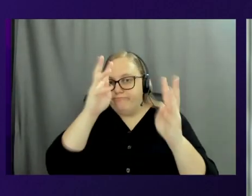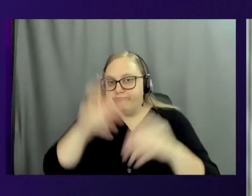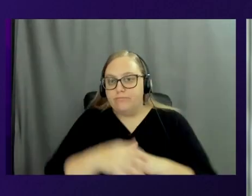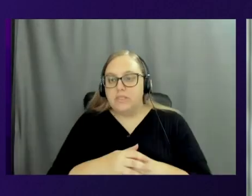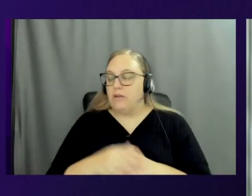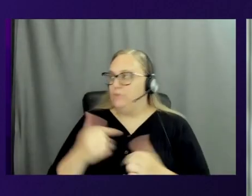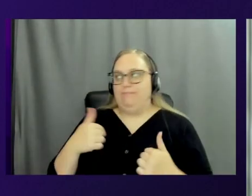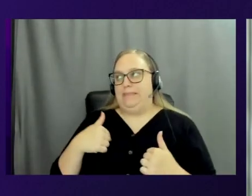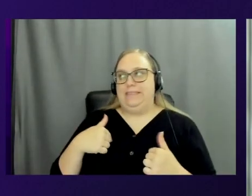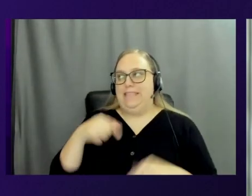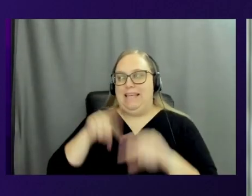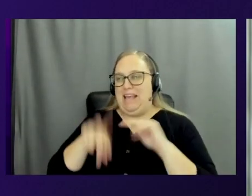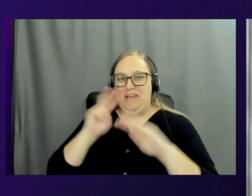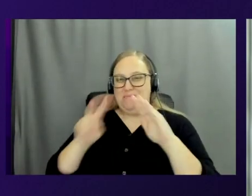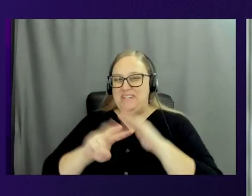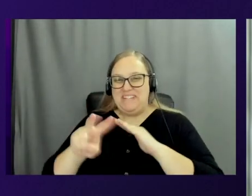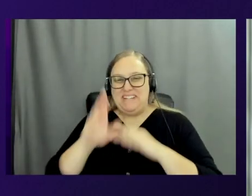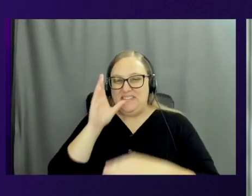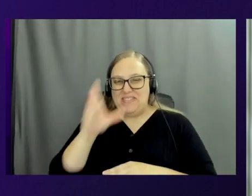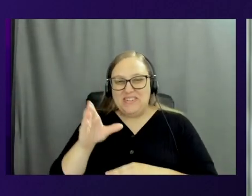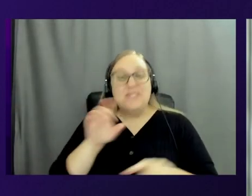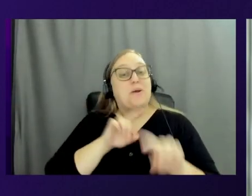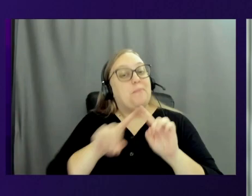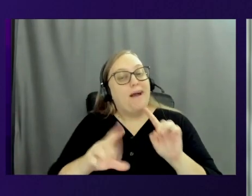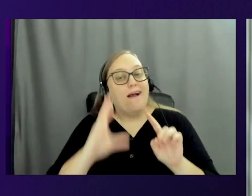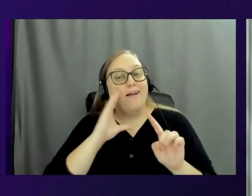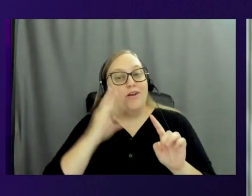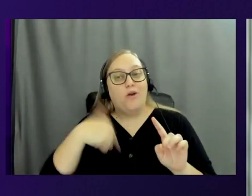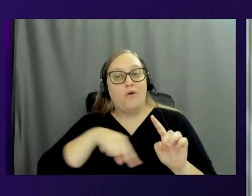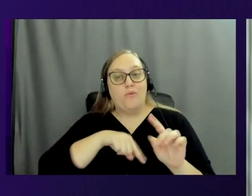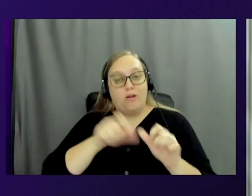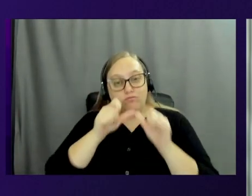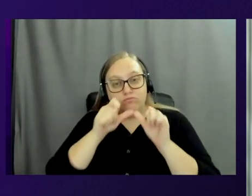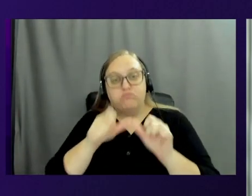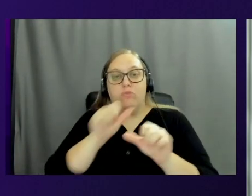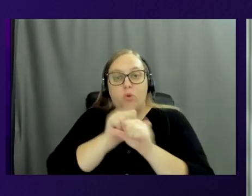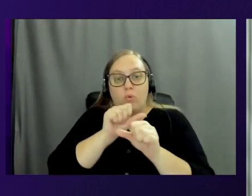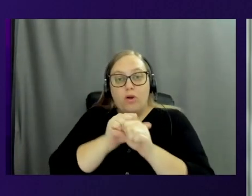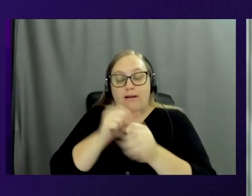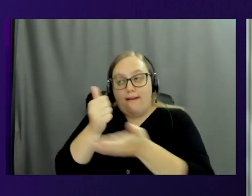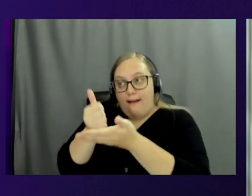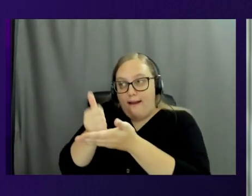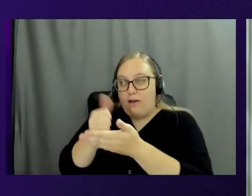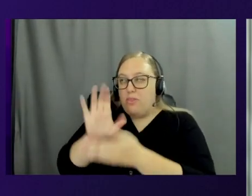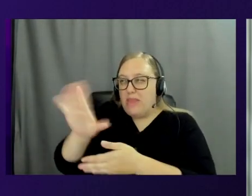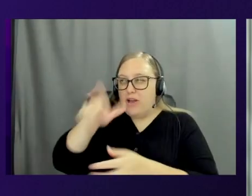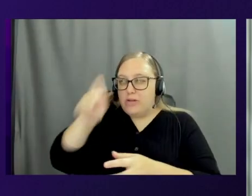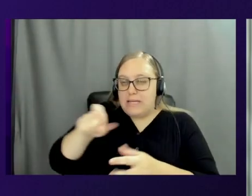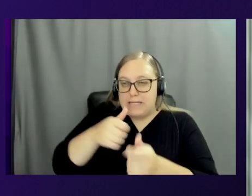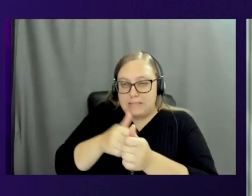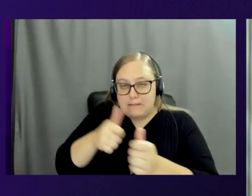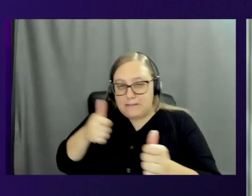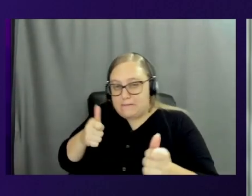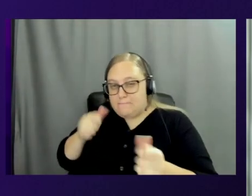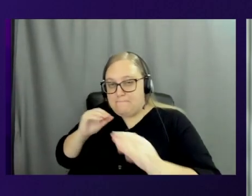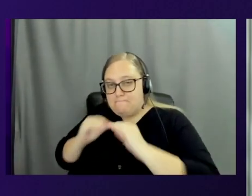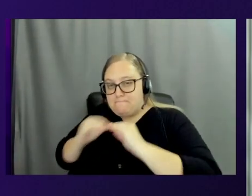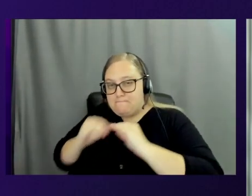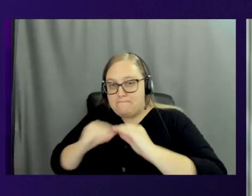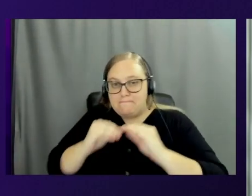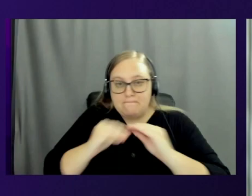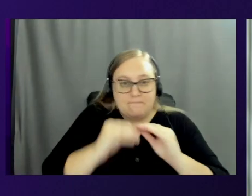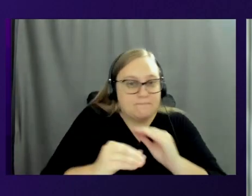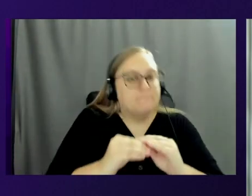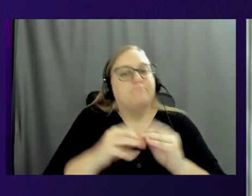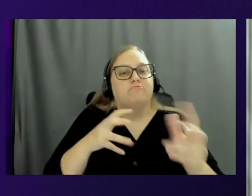may bring, but I know that we will continue to work backwards from our customers' needs, building more reliable, secure, and scalable cloud infrastructure